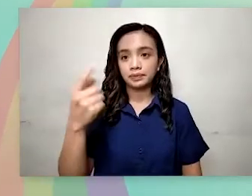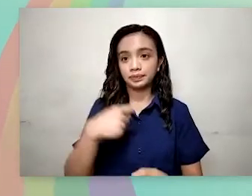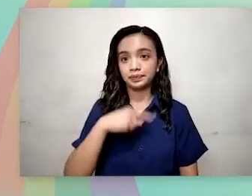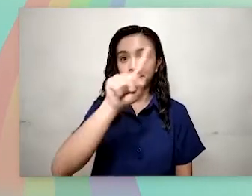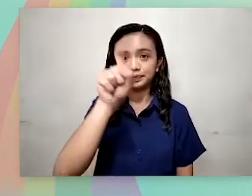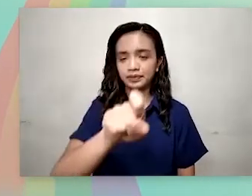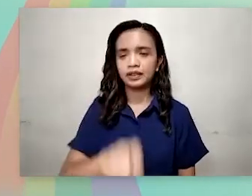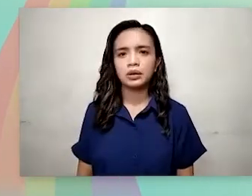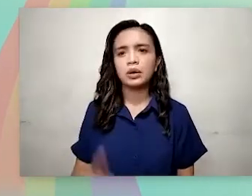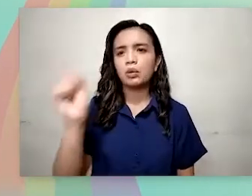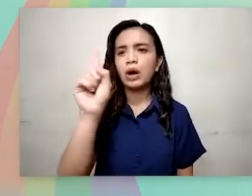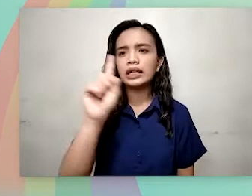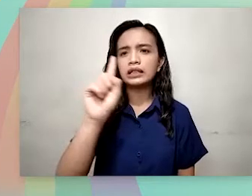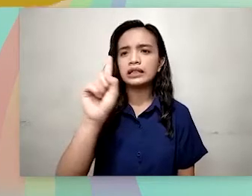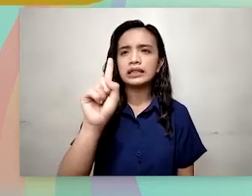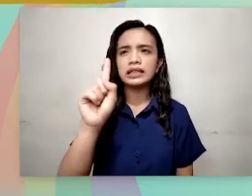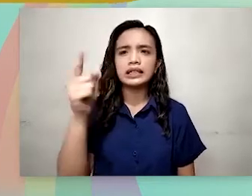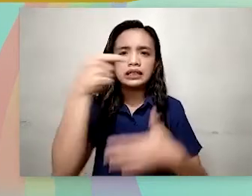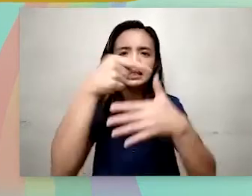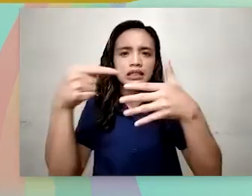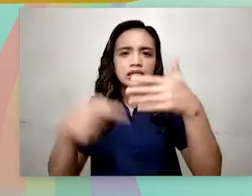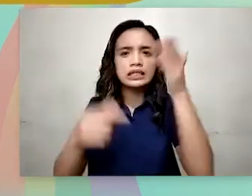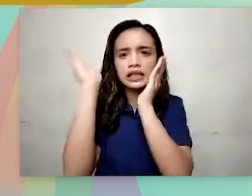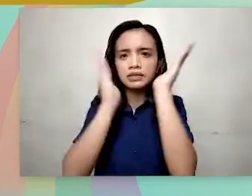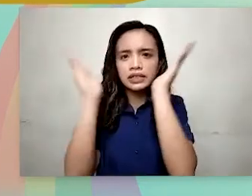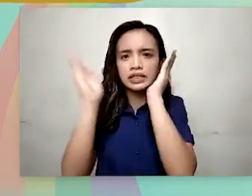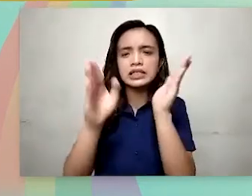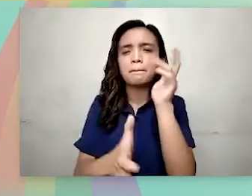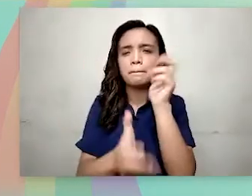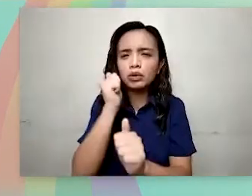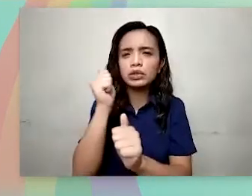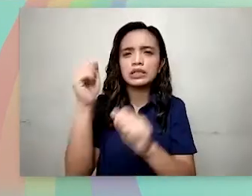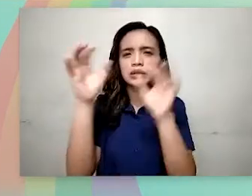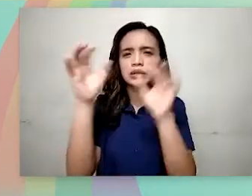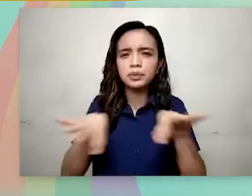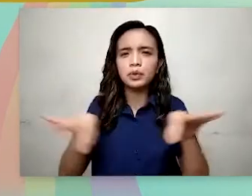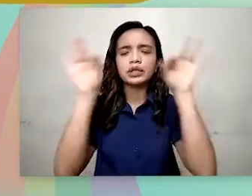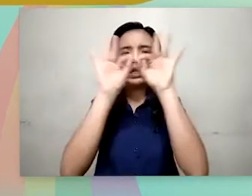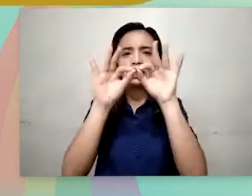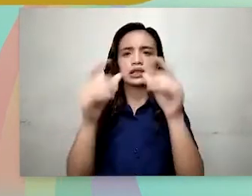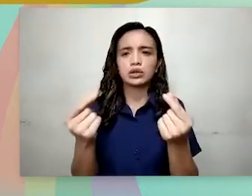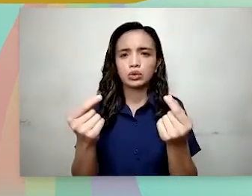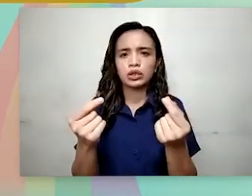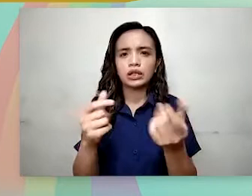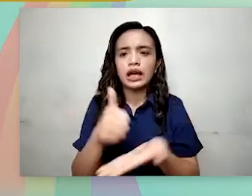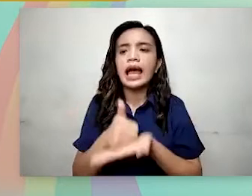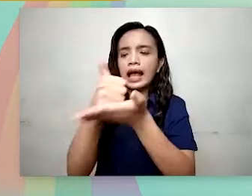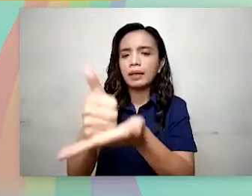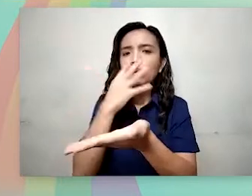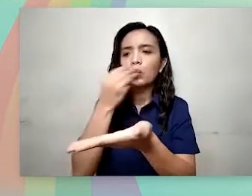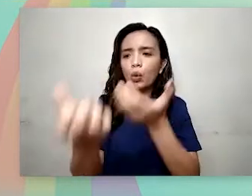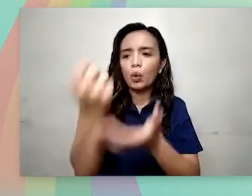this question to all of you. What do you consider the most urgent services needed or the gaps to be addressed to